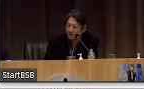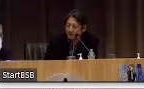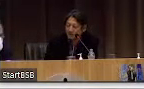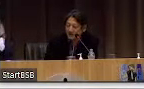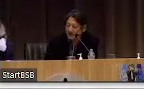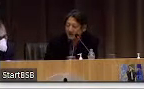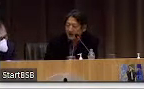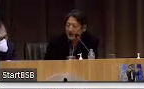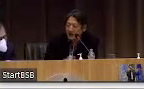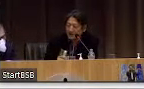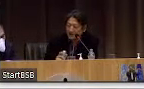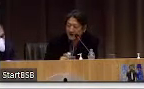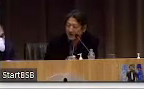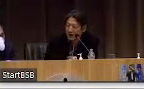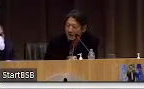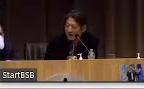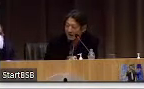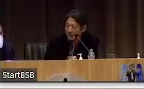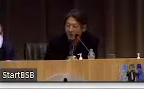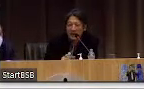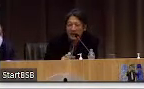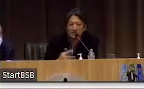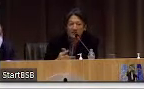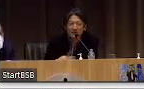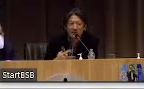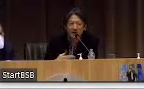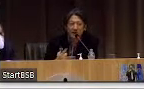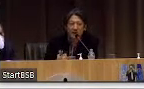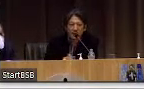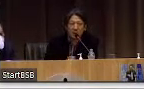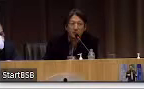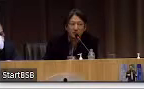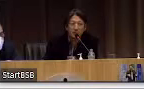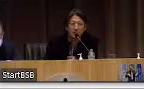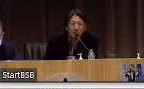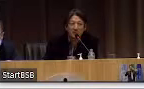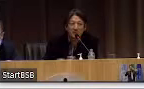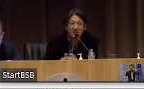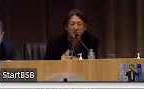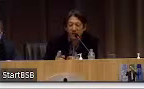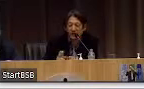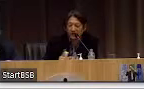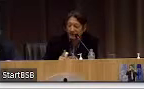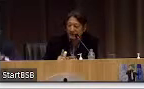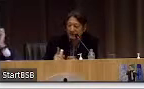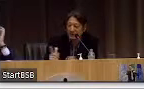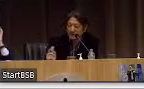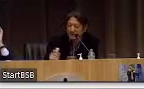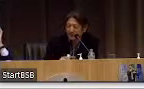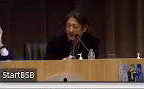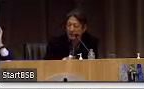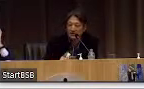of transmission. And analyze the gel, we started to see the